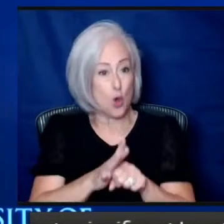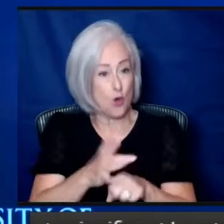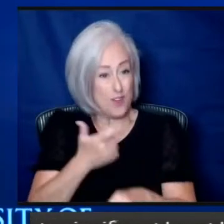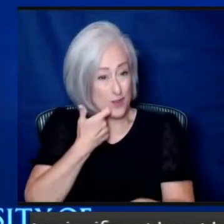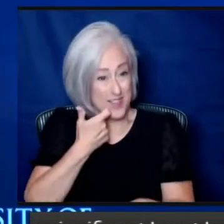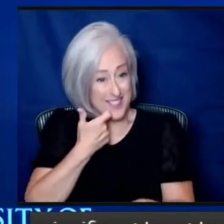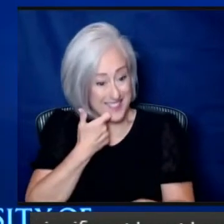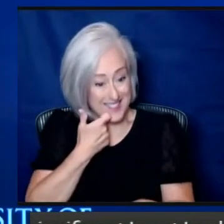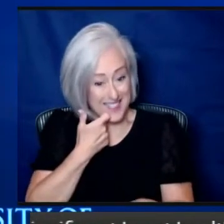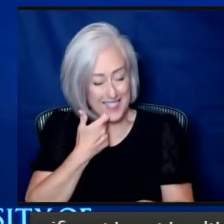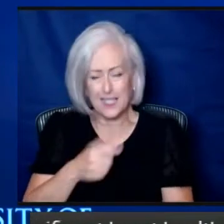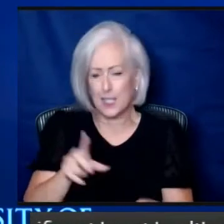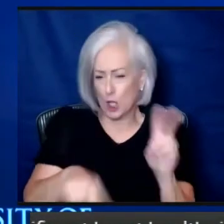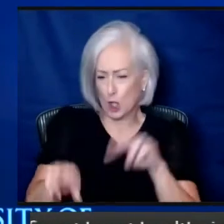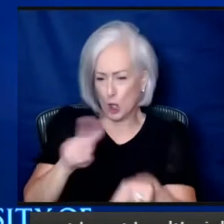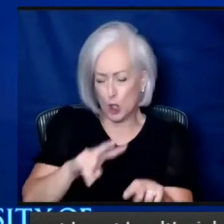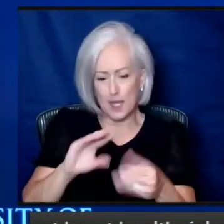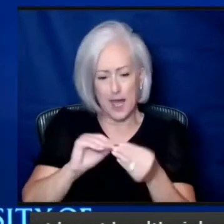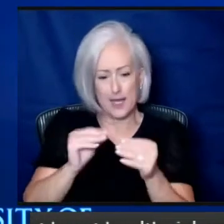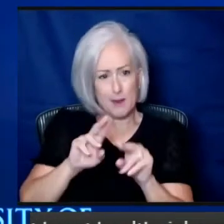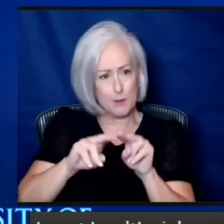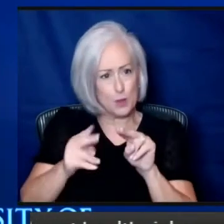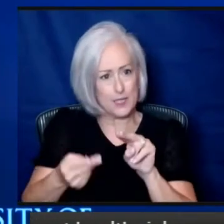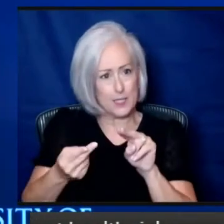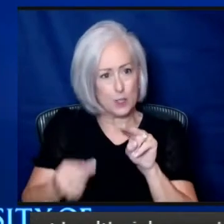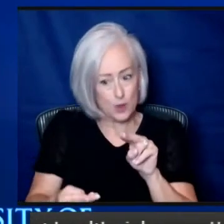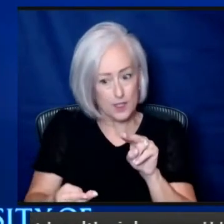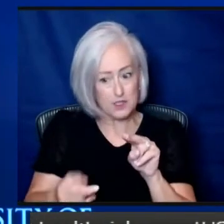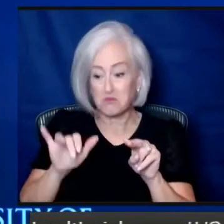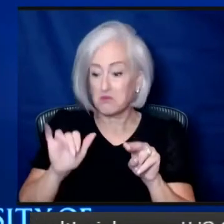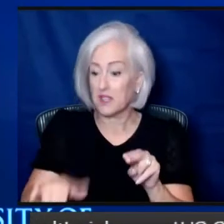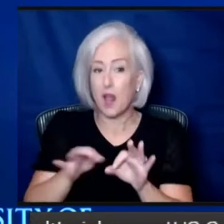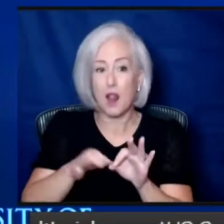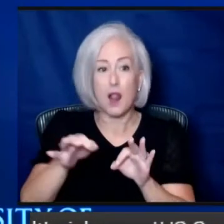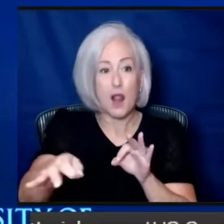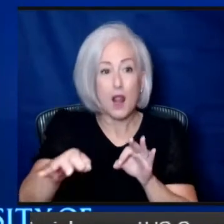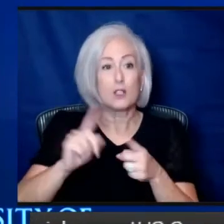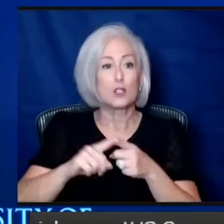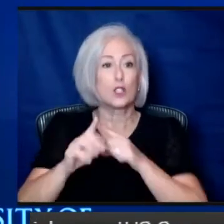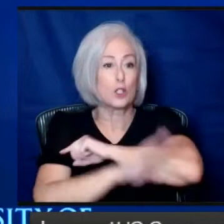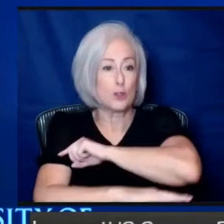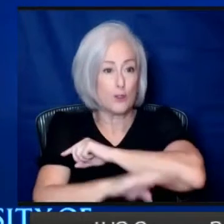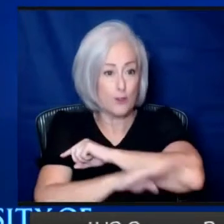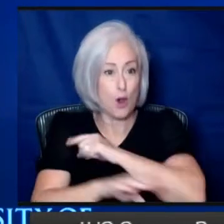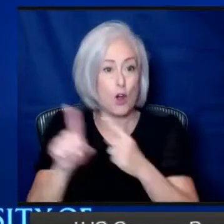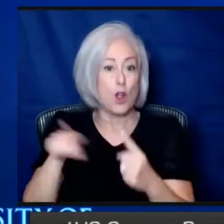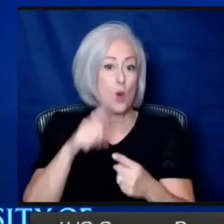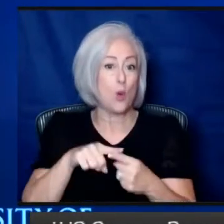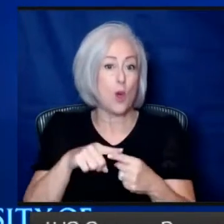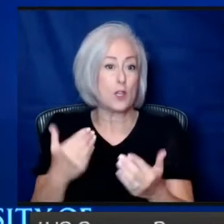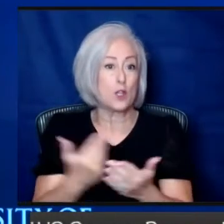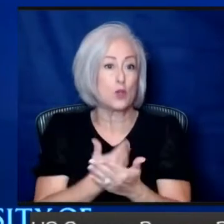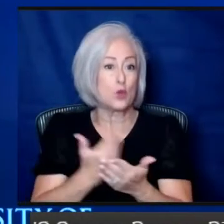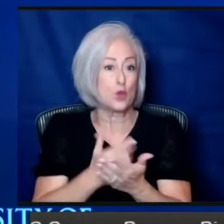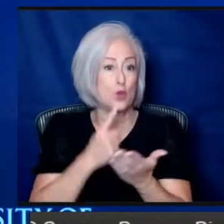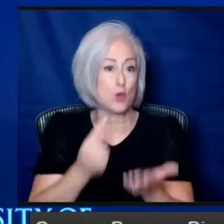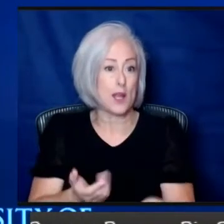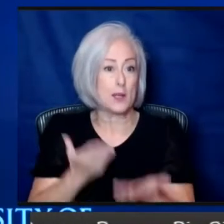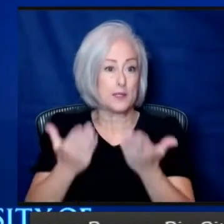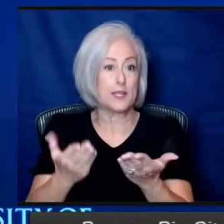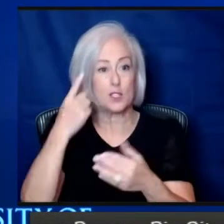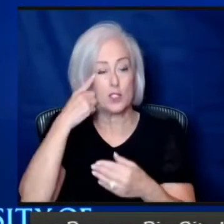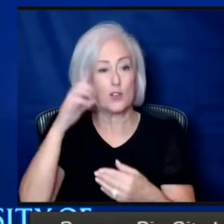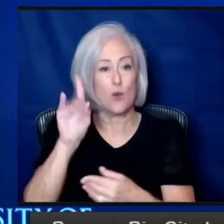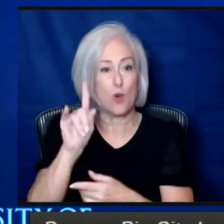important as well. And then wait till longer, maybe wait till earlier in the fall when there might be some new recommendations for boosters. So really the